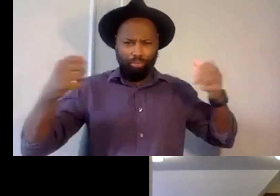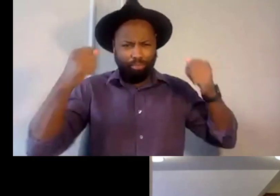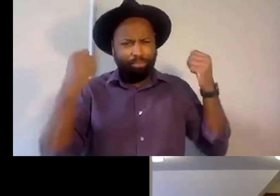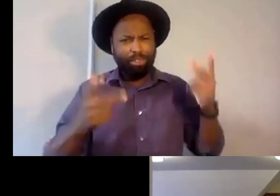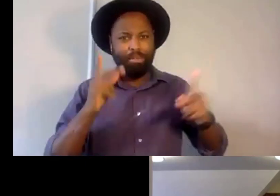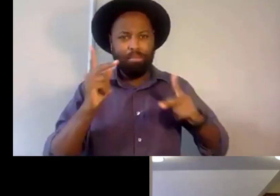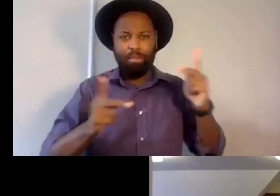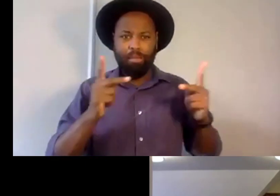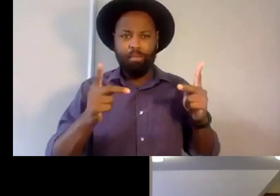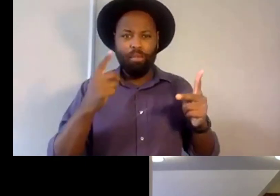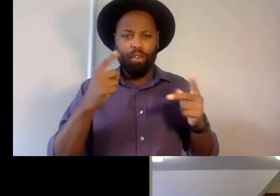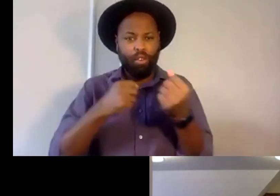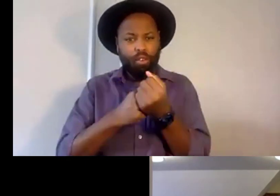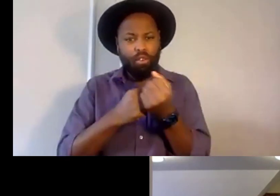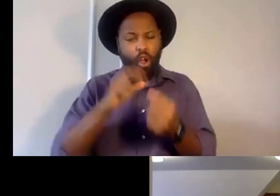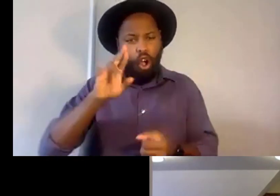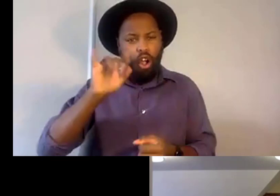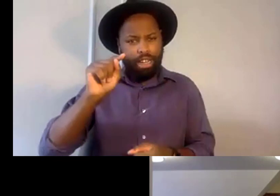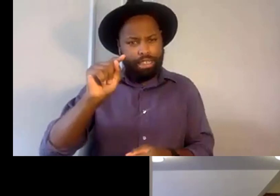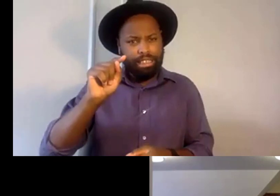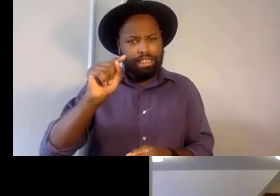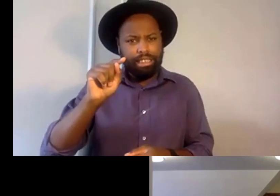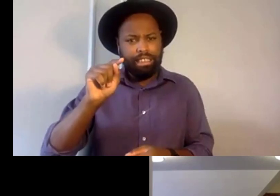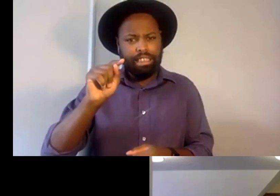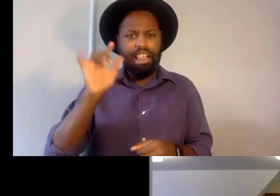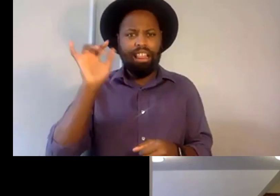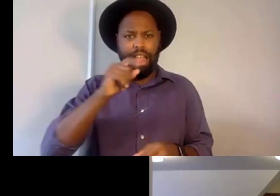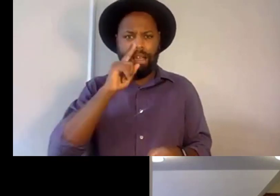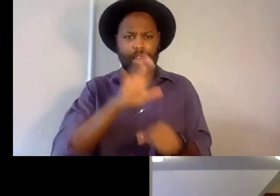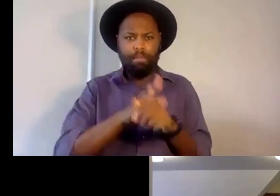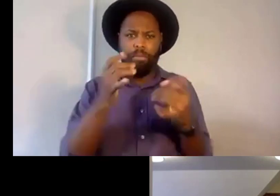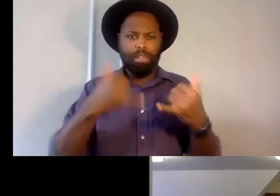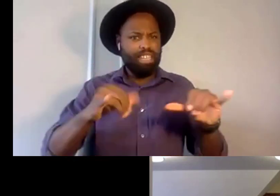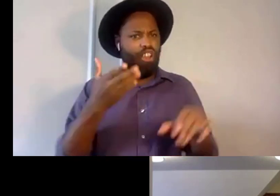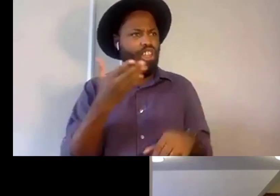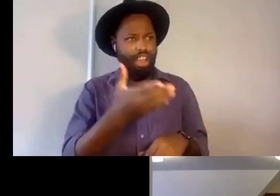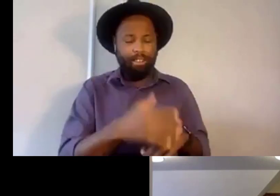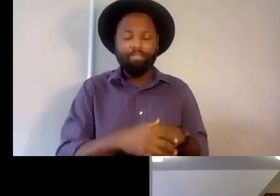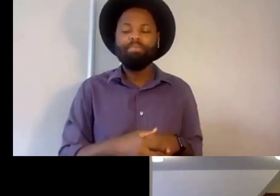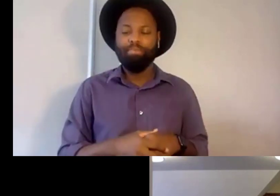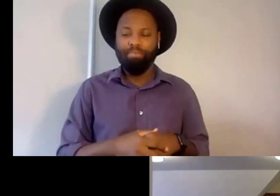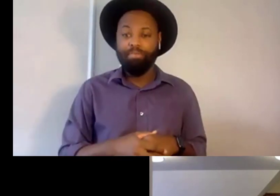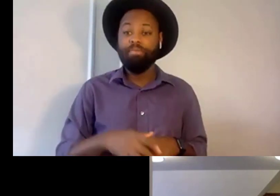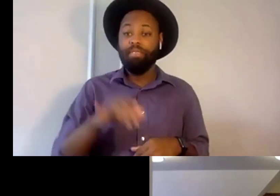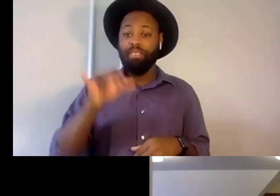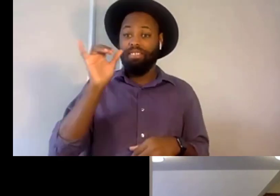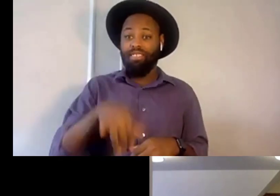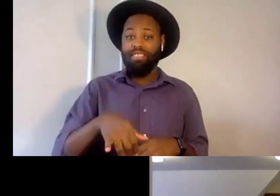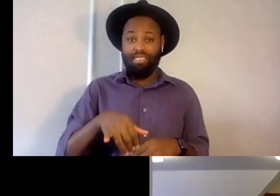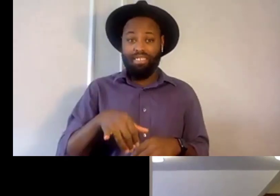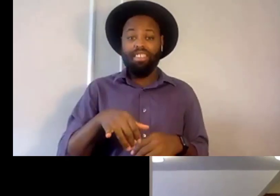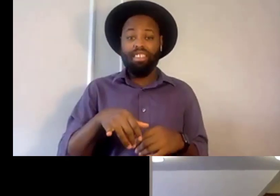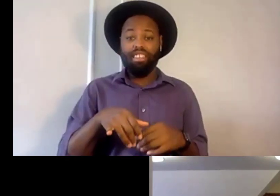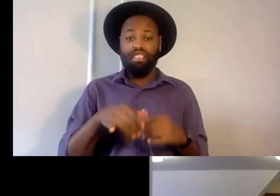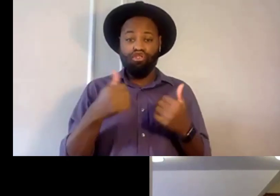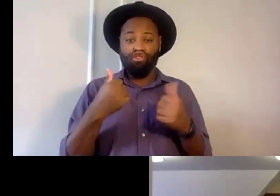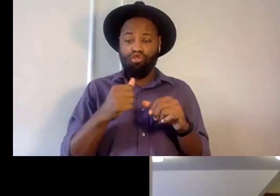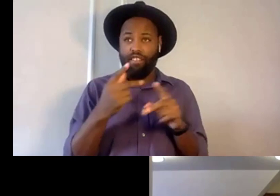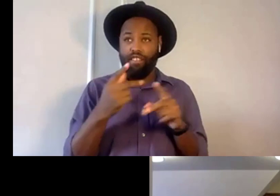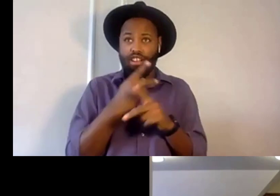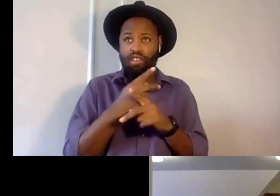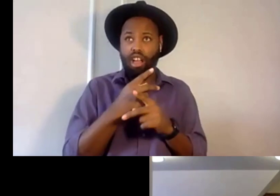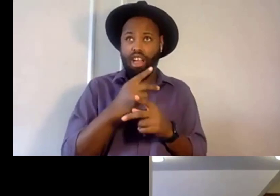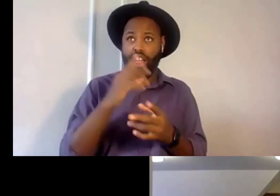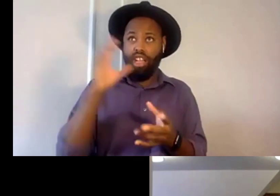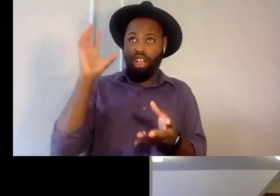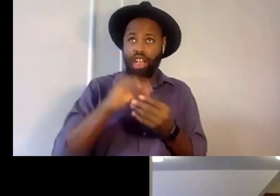still there. I also think that, the line that we're looking at, when you look at 7 years of data points,